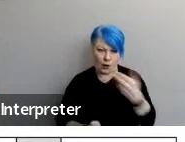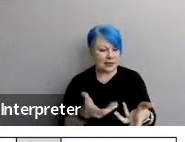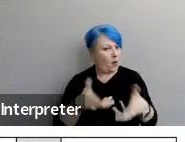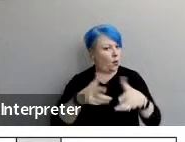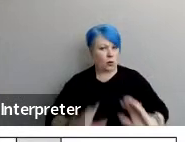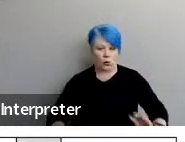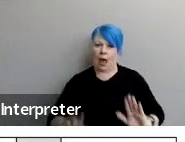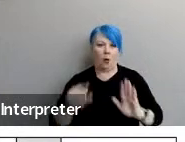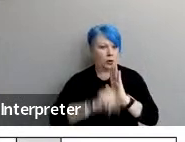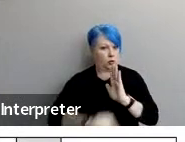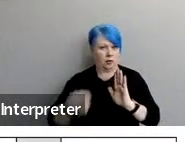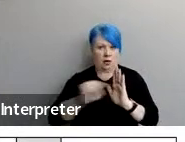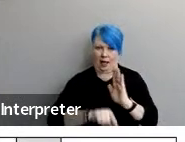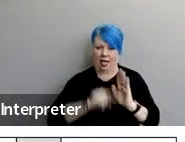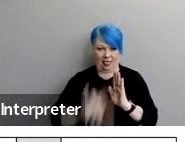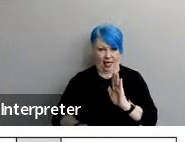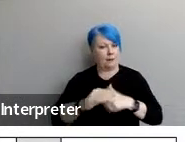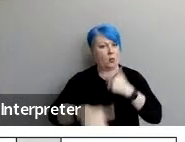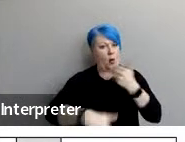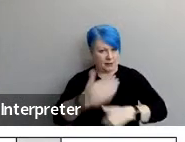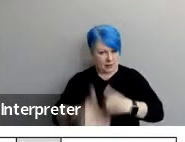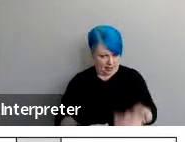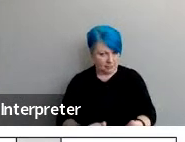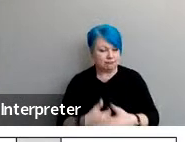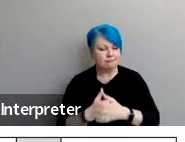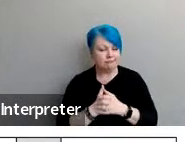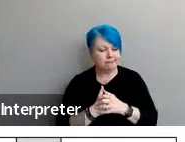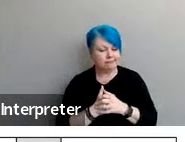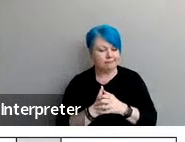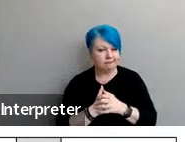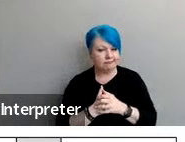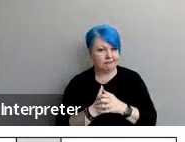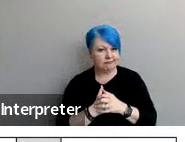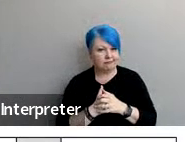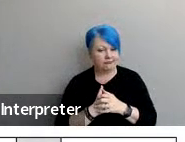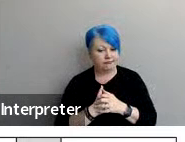hindrance to that process not being able to occur.